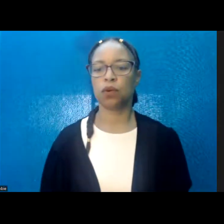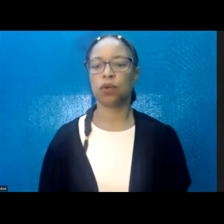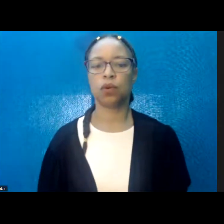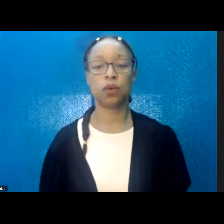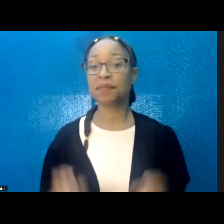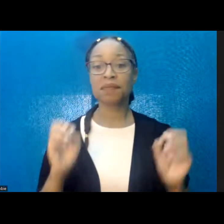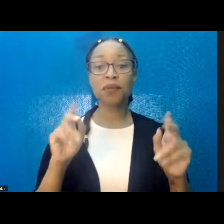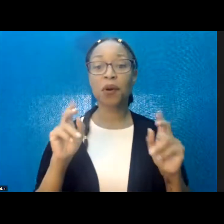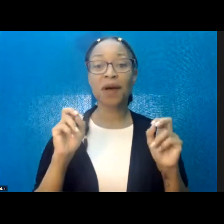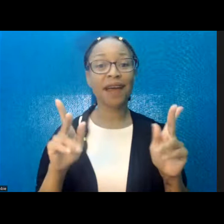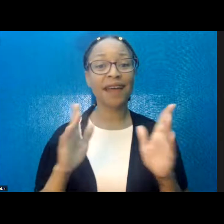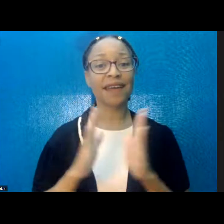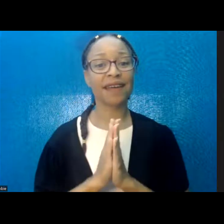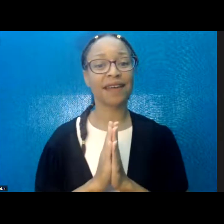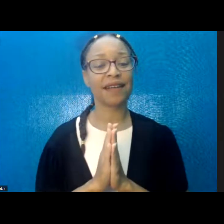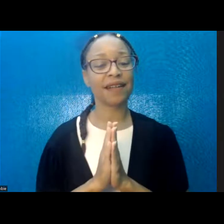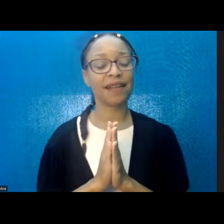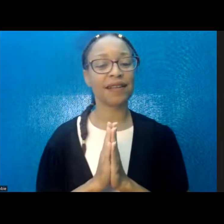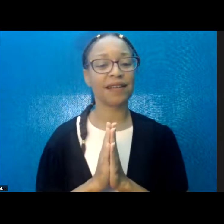All right.